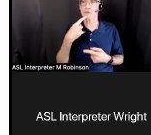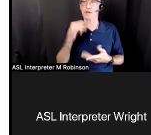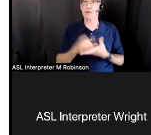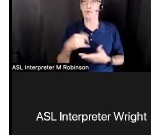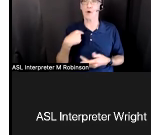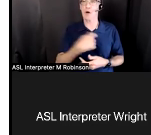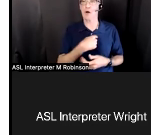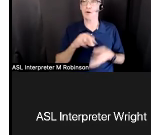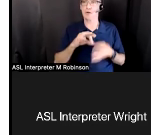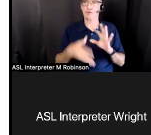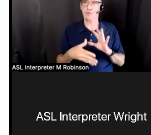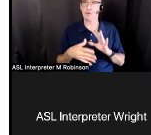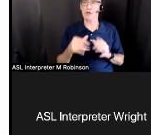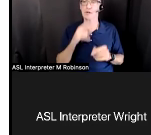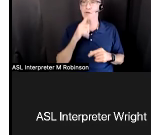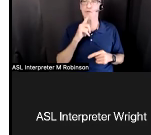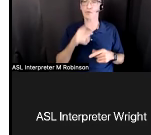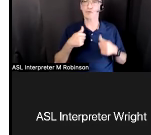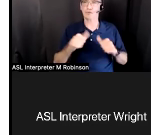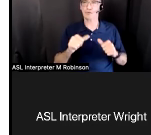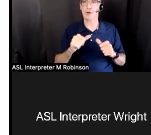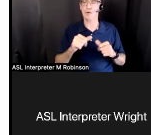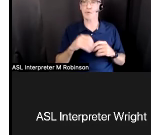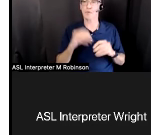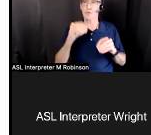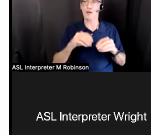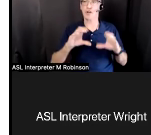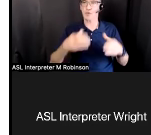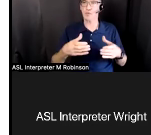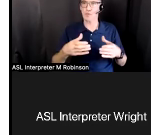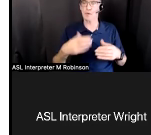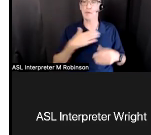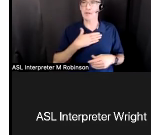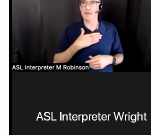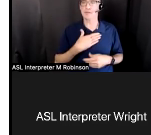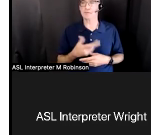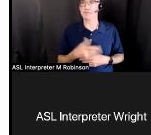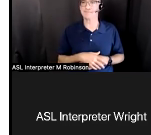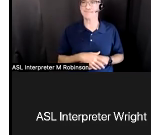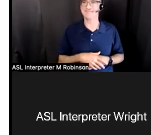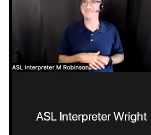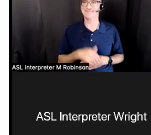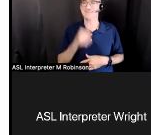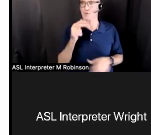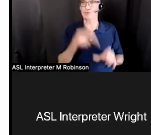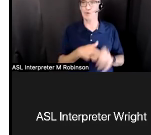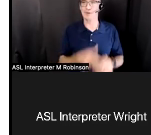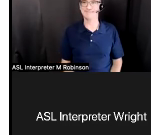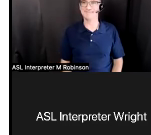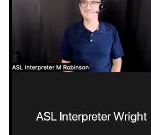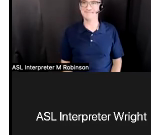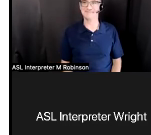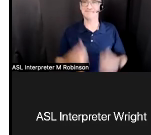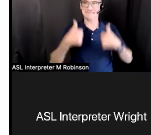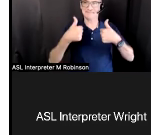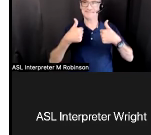our interpreters, it is going to try to throw you into a group. Please, you don't have to join. Don't you join. Stay in the main